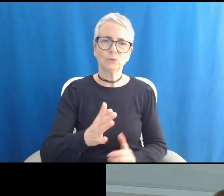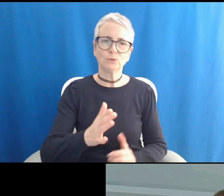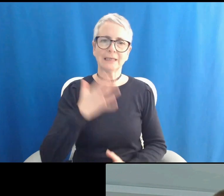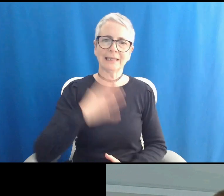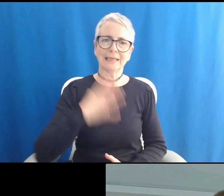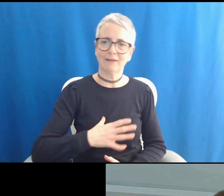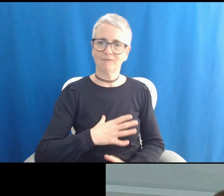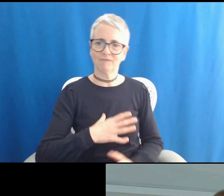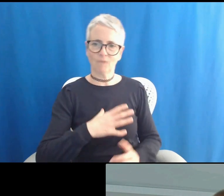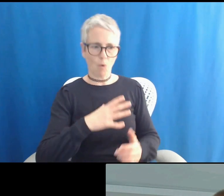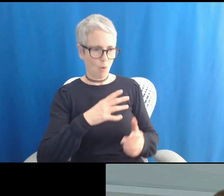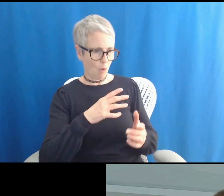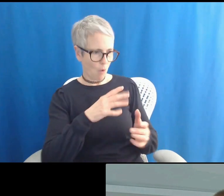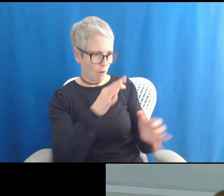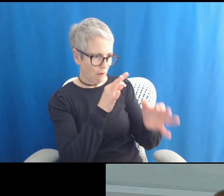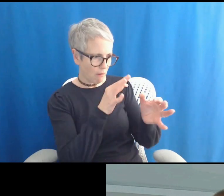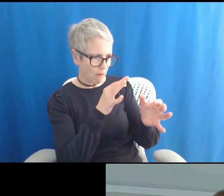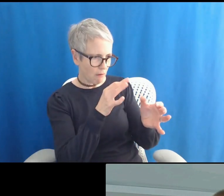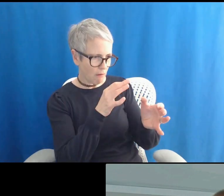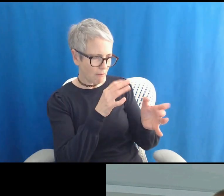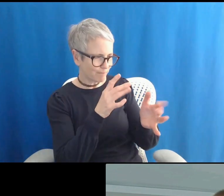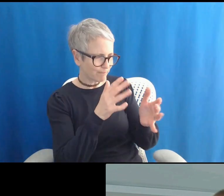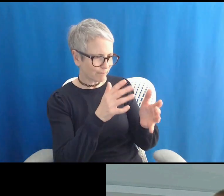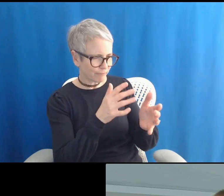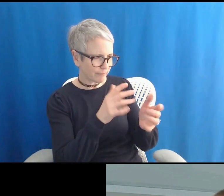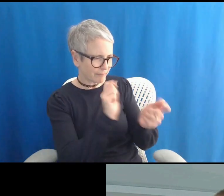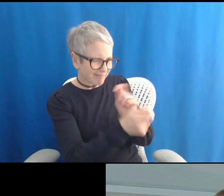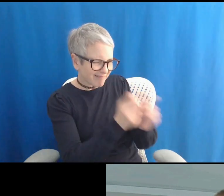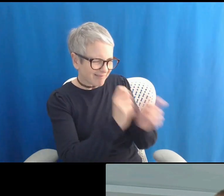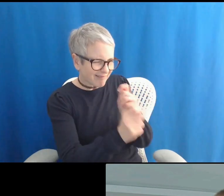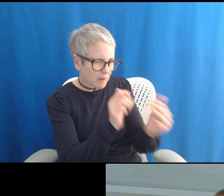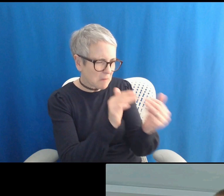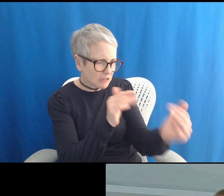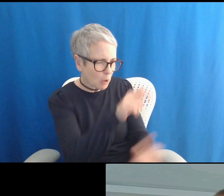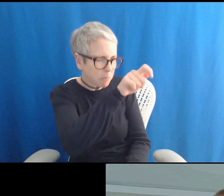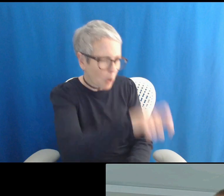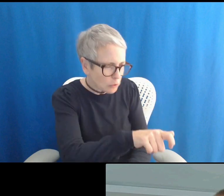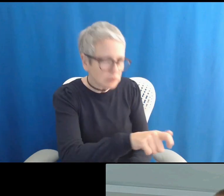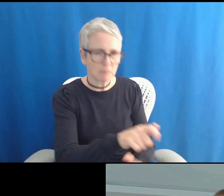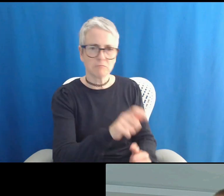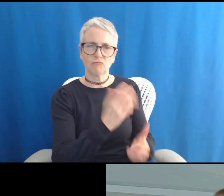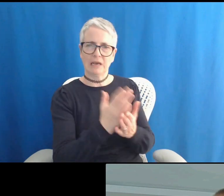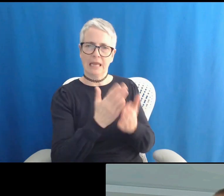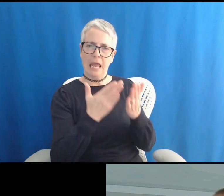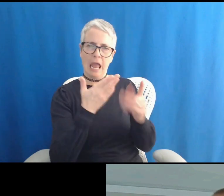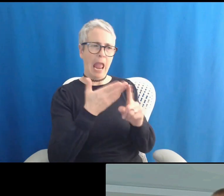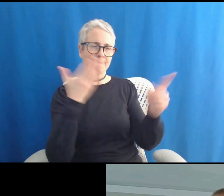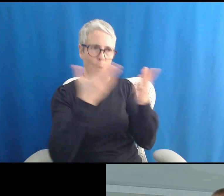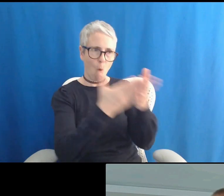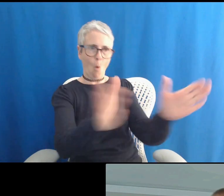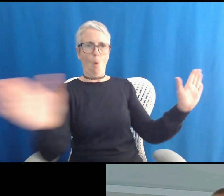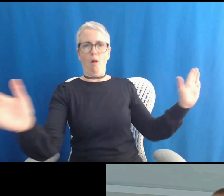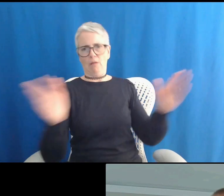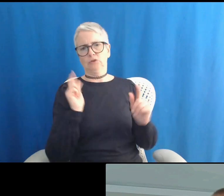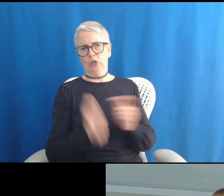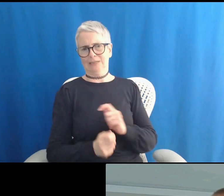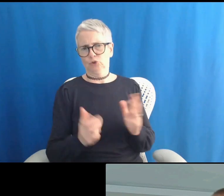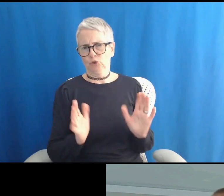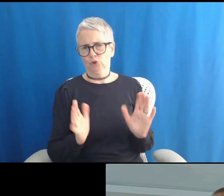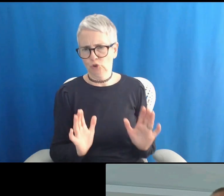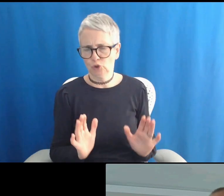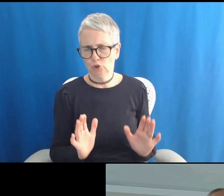in place a lot of inclusion practices. Whereas, over the pandemic, we've had to, within 2